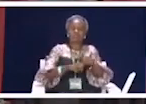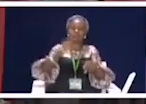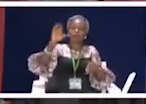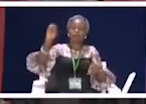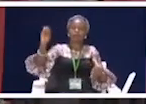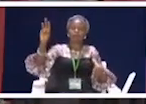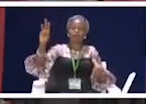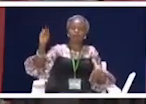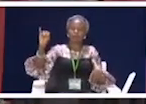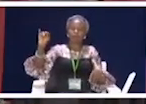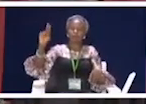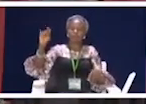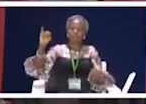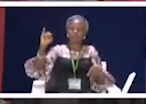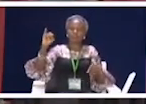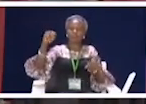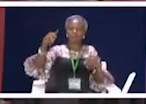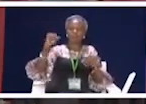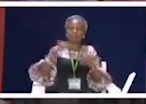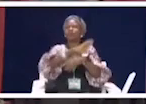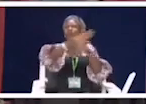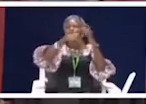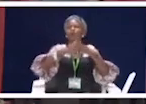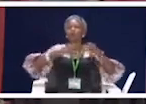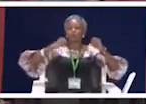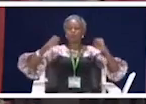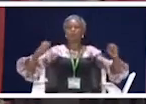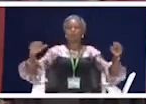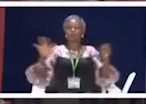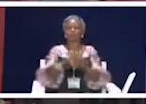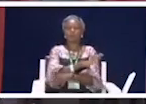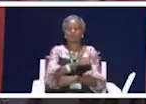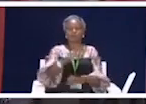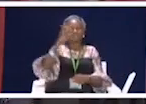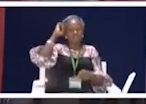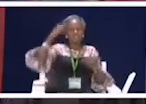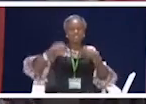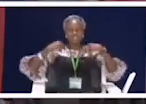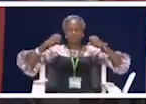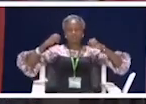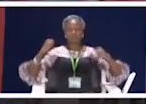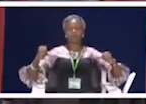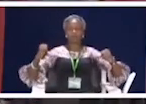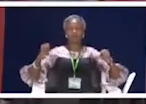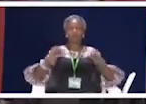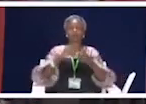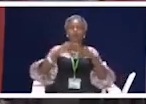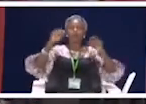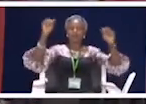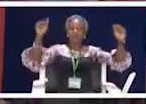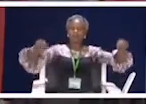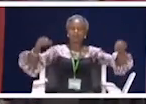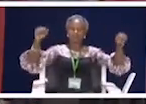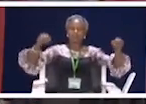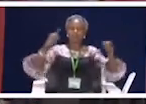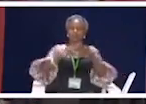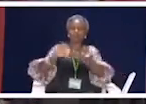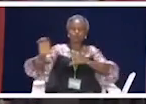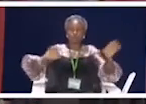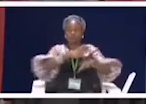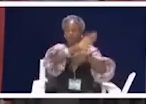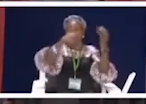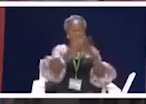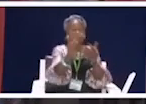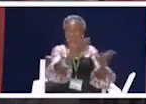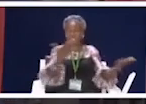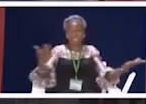He is all powerful. He has power or ability to do all